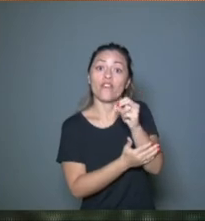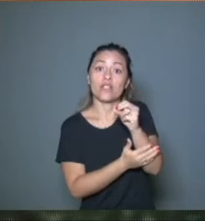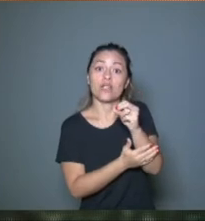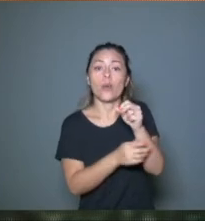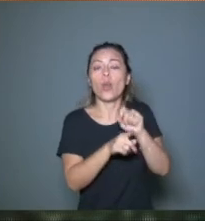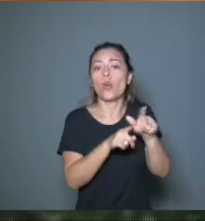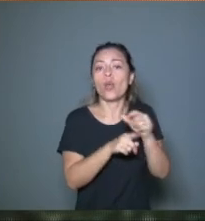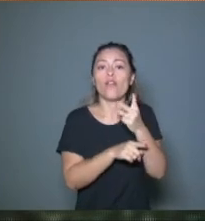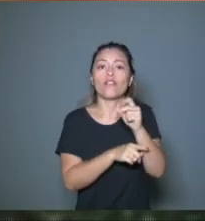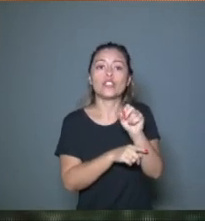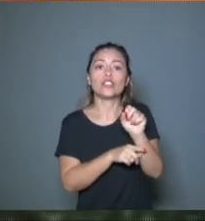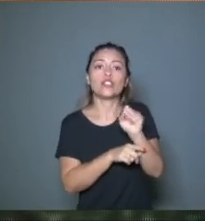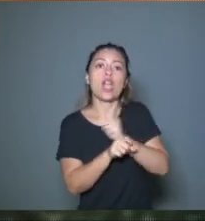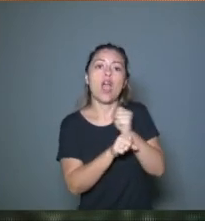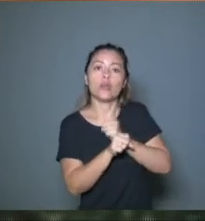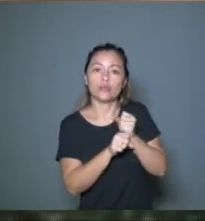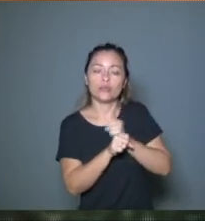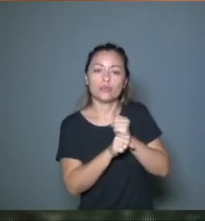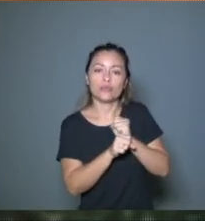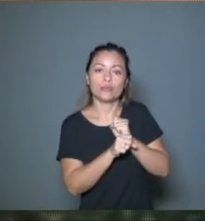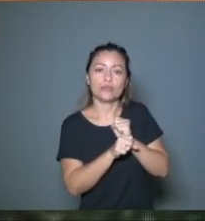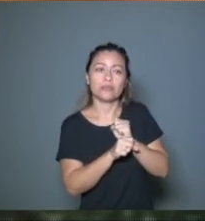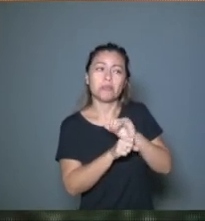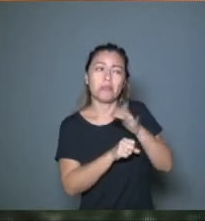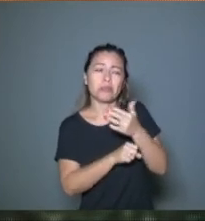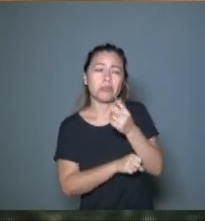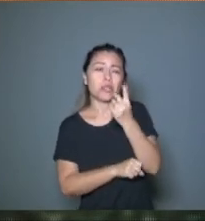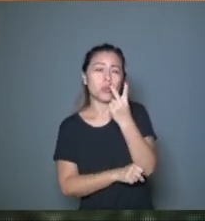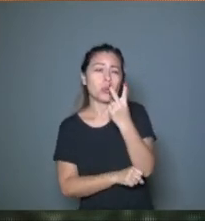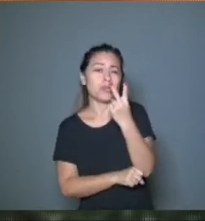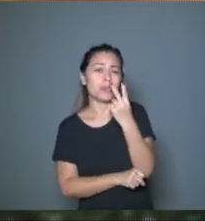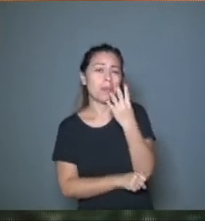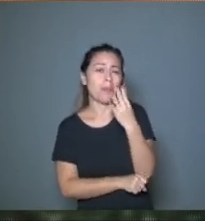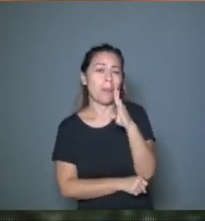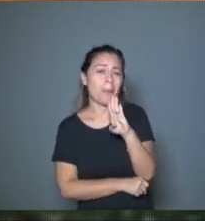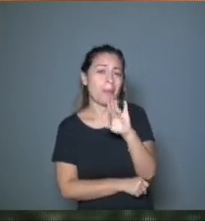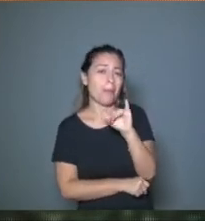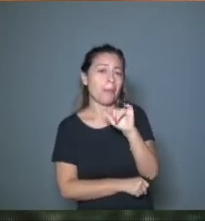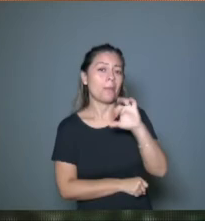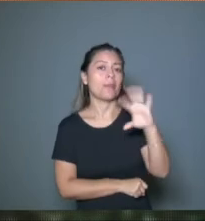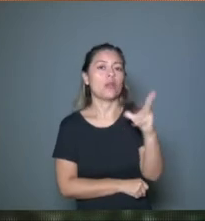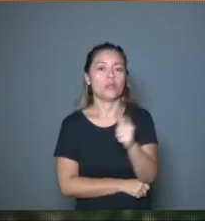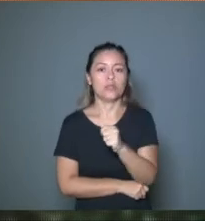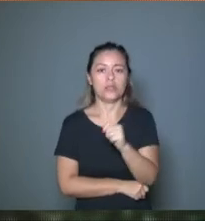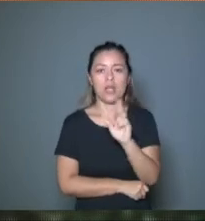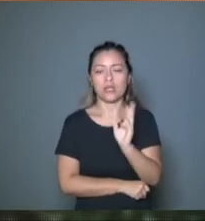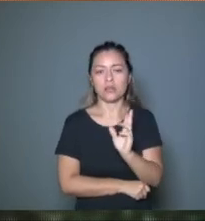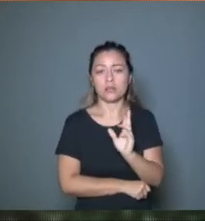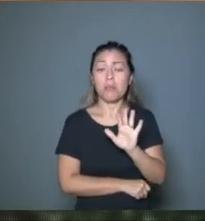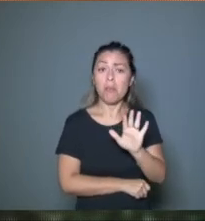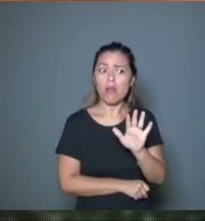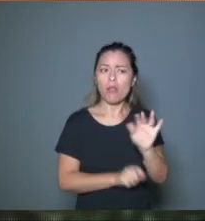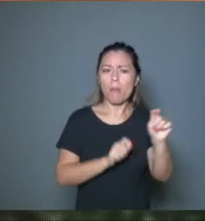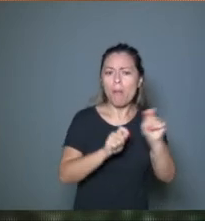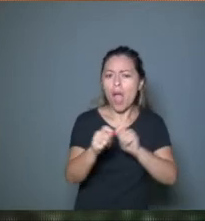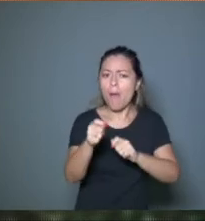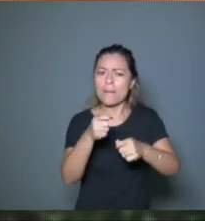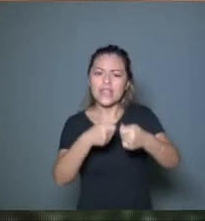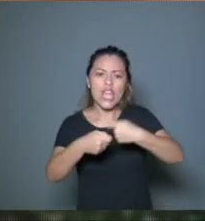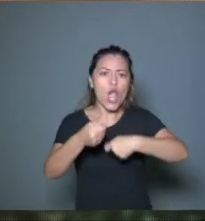means increase in leases, a 20-year leases, but it's a 2 million real in liabilities. So still, it was